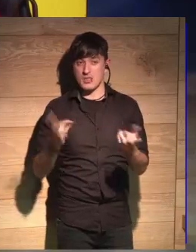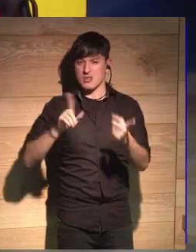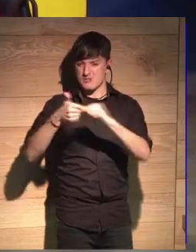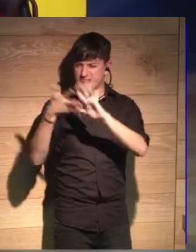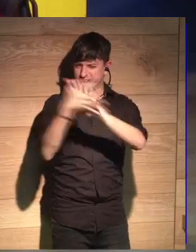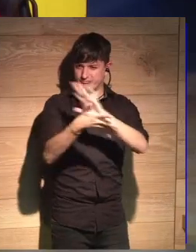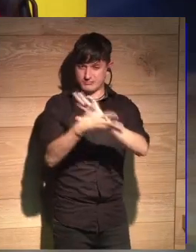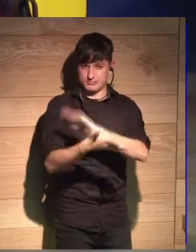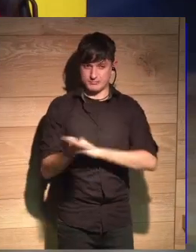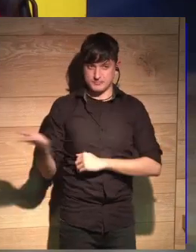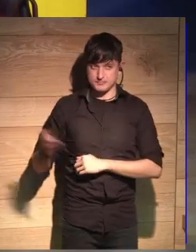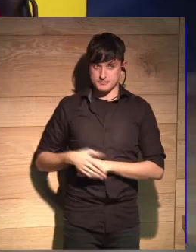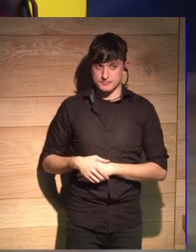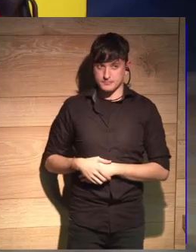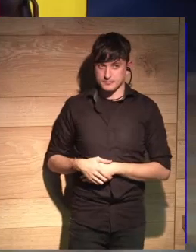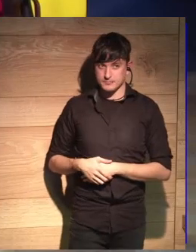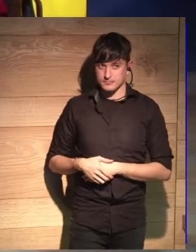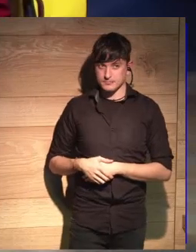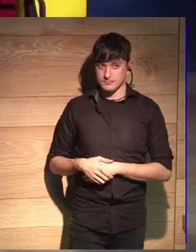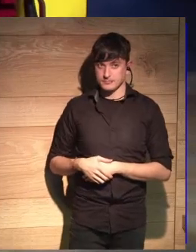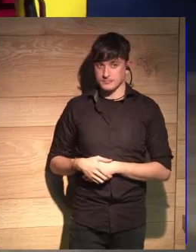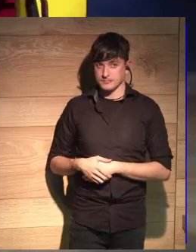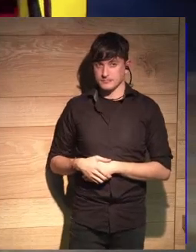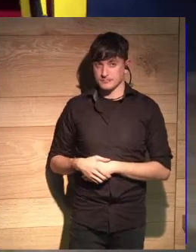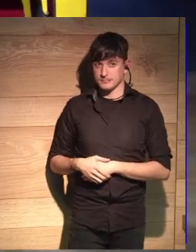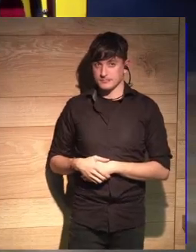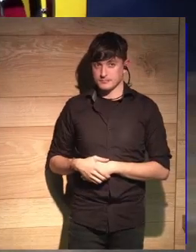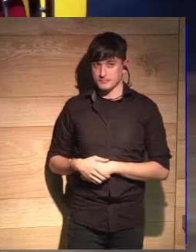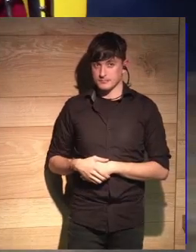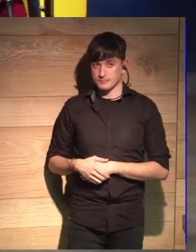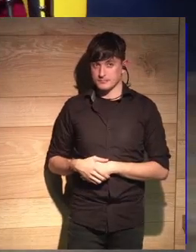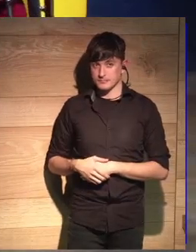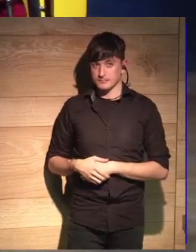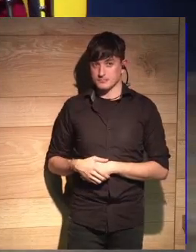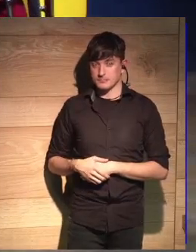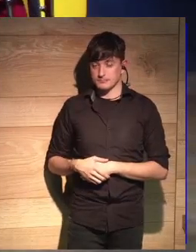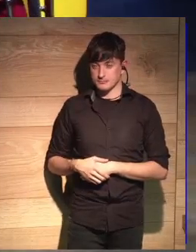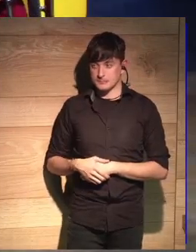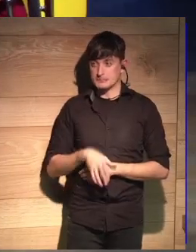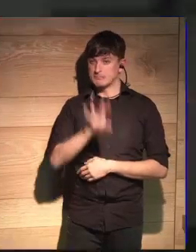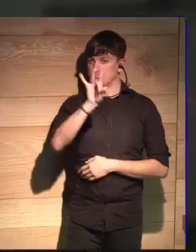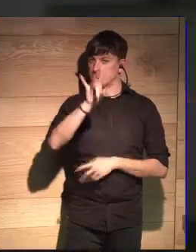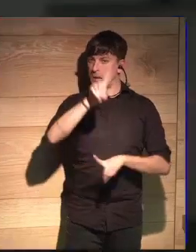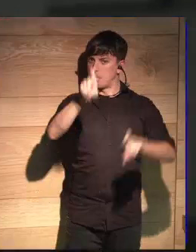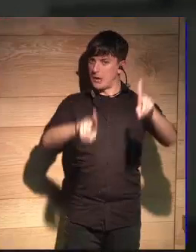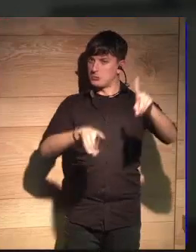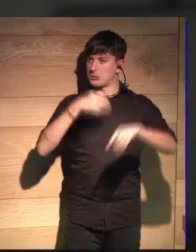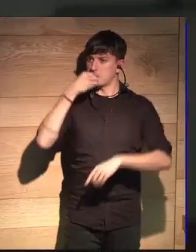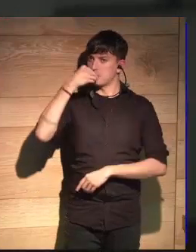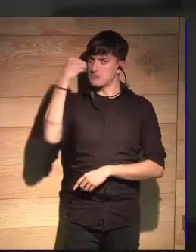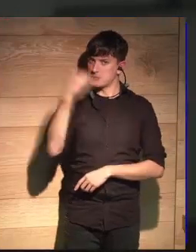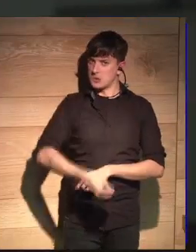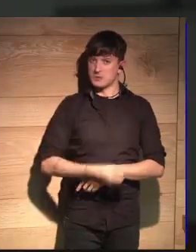global crisis. But he's going to explain that more in detail. Good question. Issues about short-term and